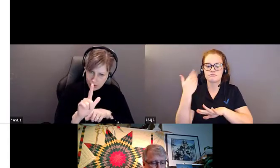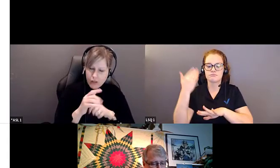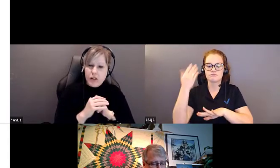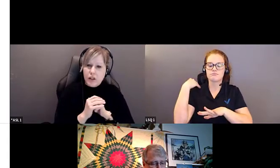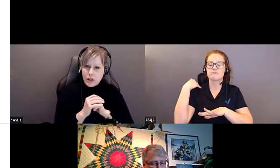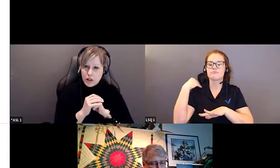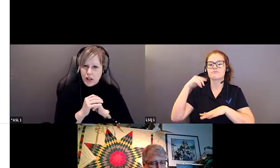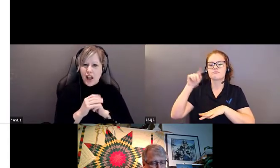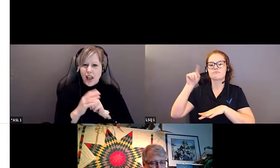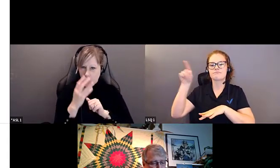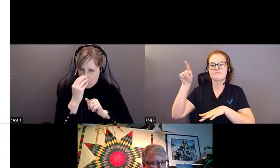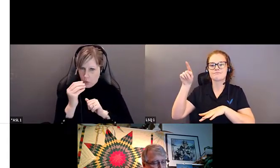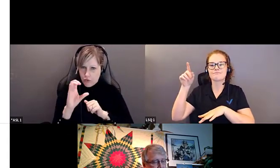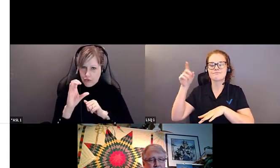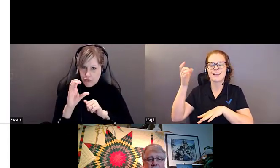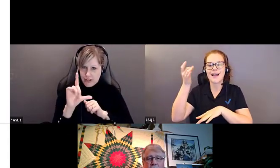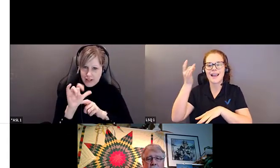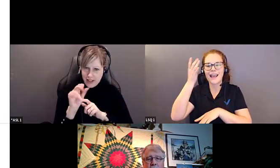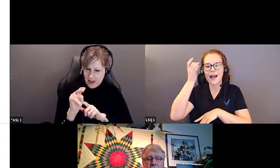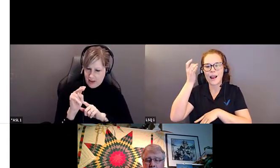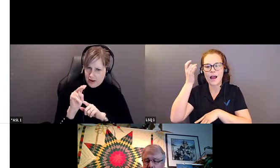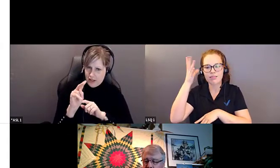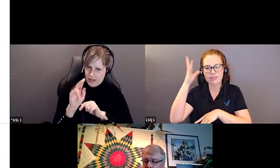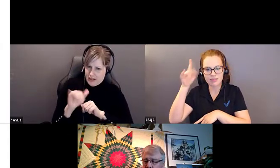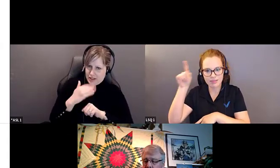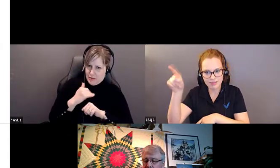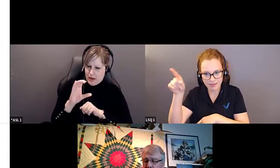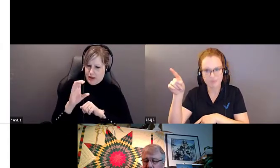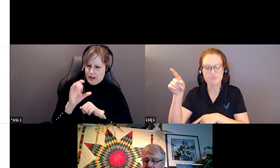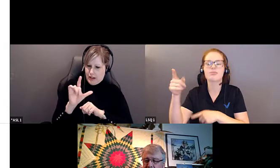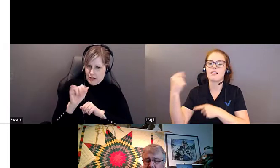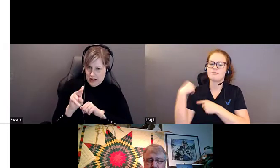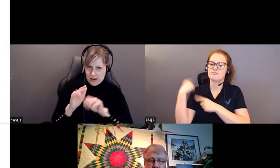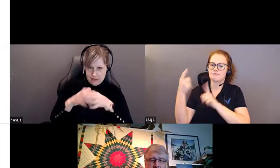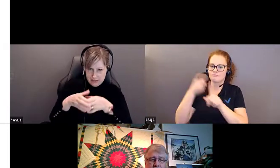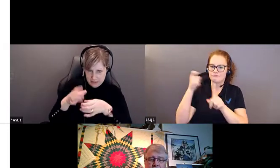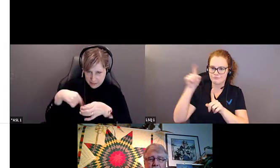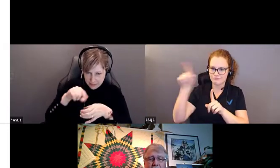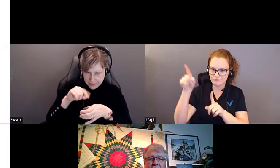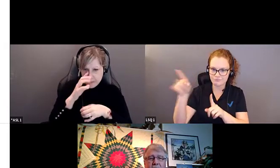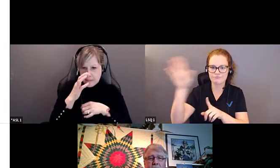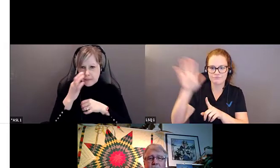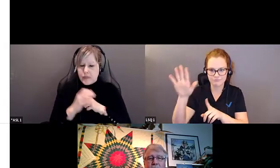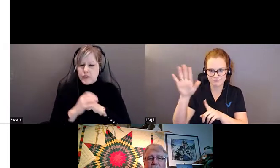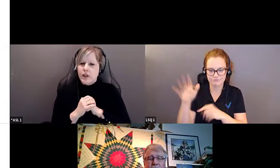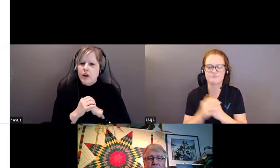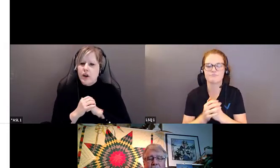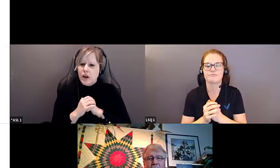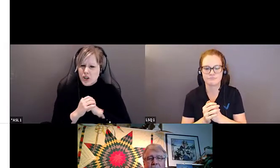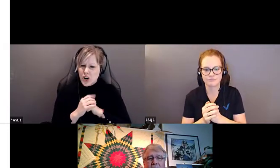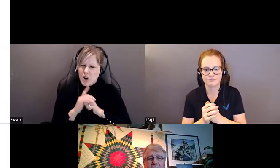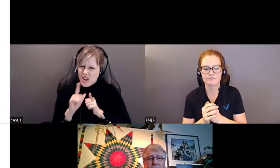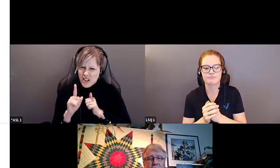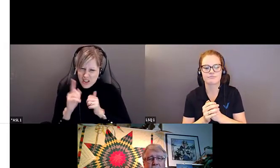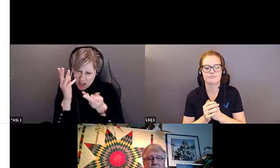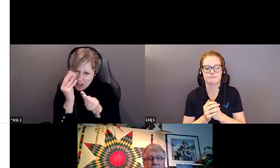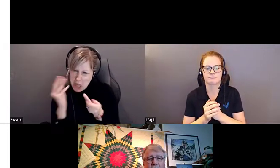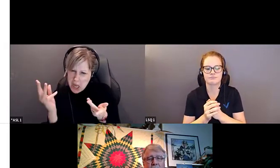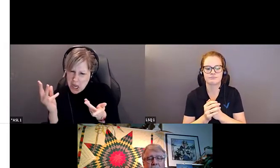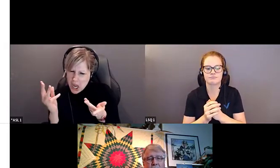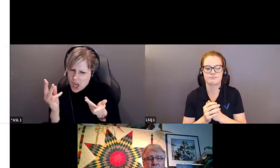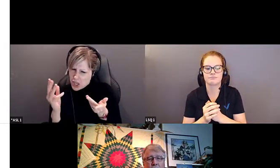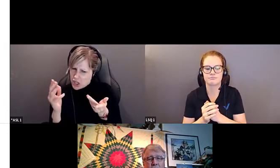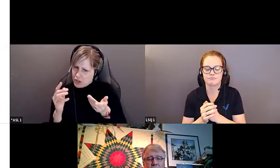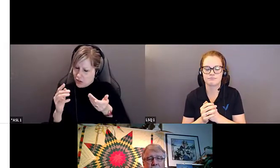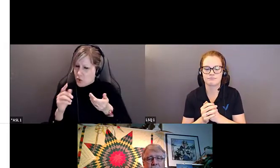Wolf Clan is my clan from Ganawagi. So I share with you that so you understand that as